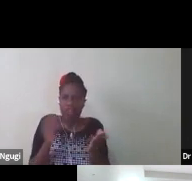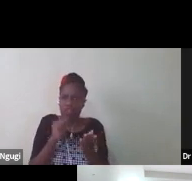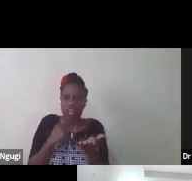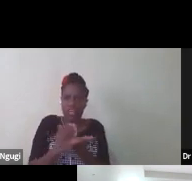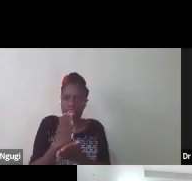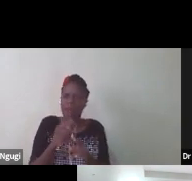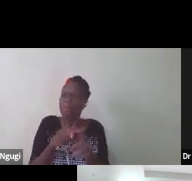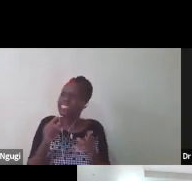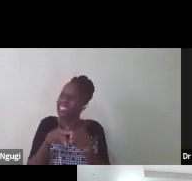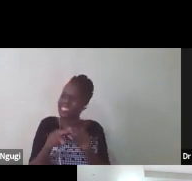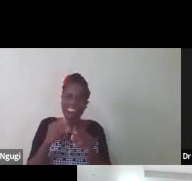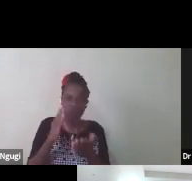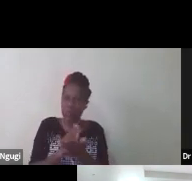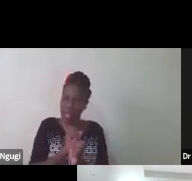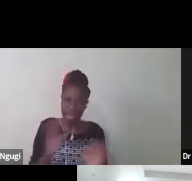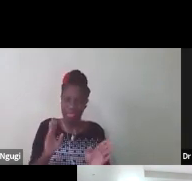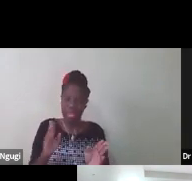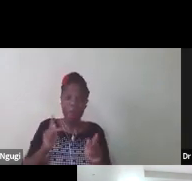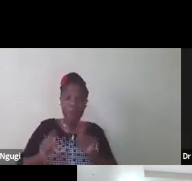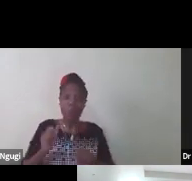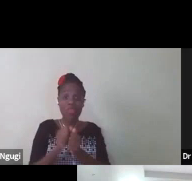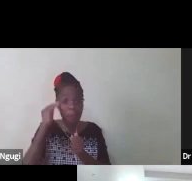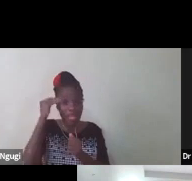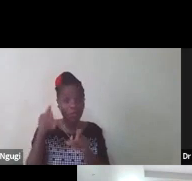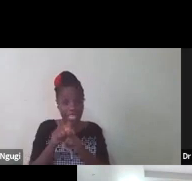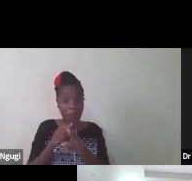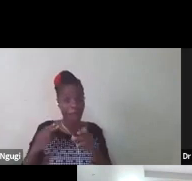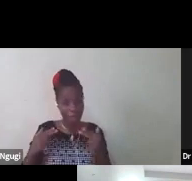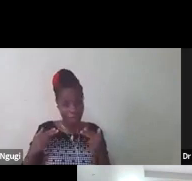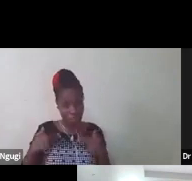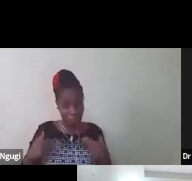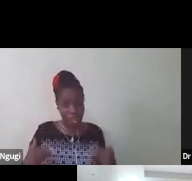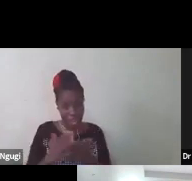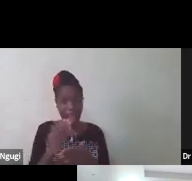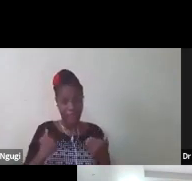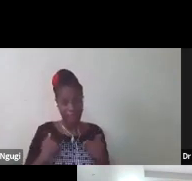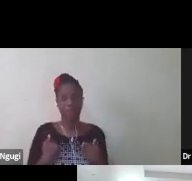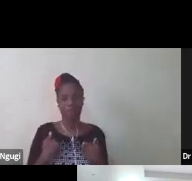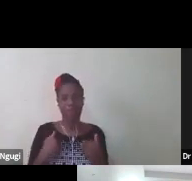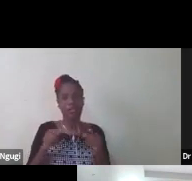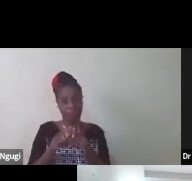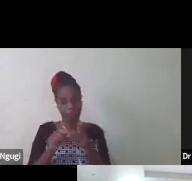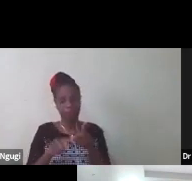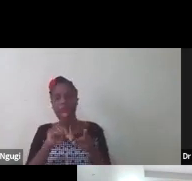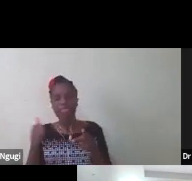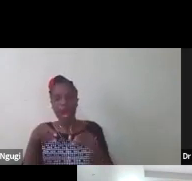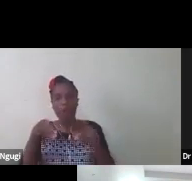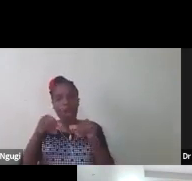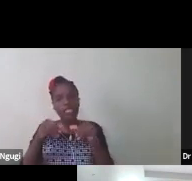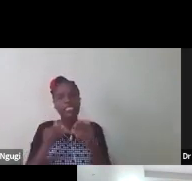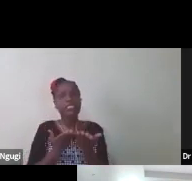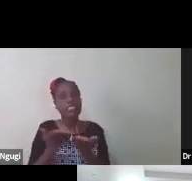then the lack of resources to provide quality mental health services. Again, this has to do with a challenge.